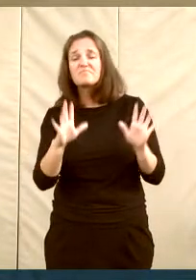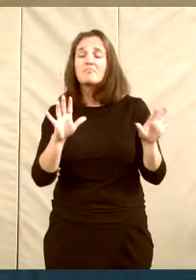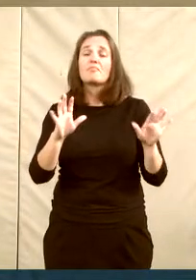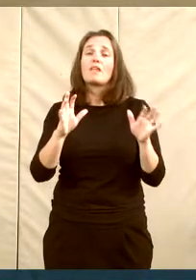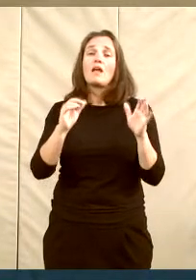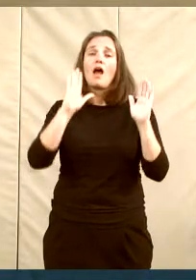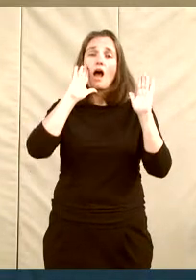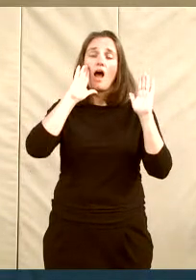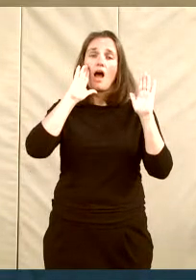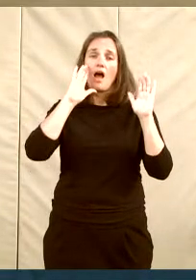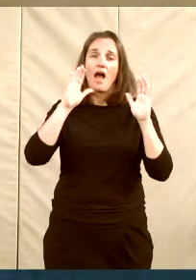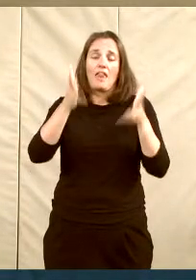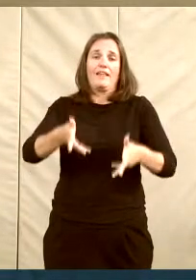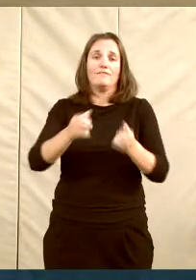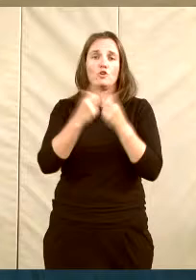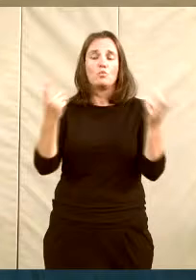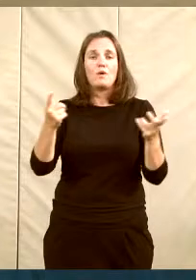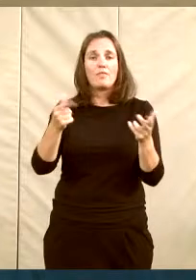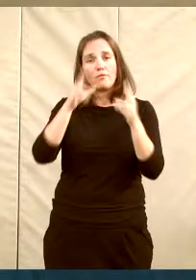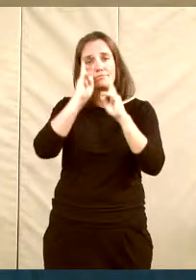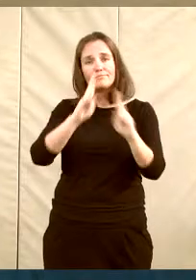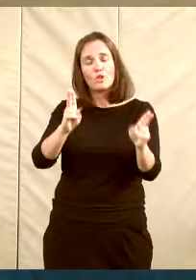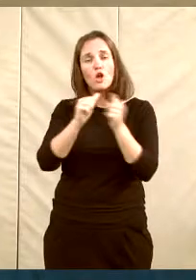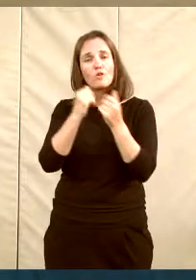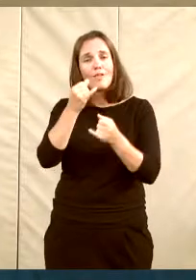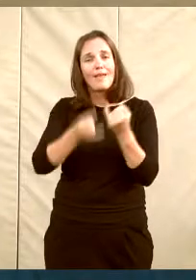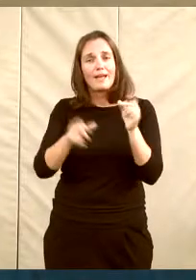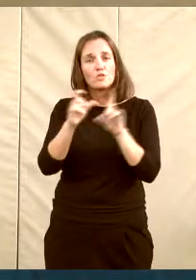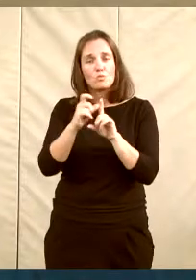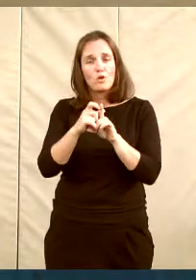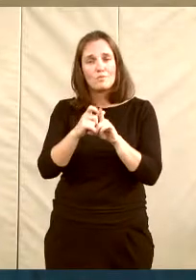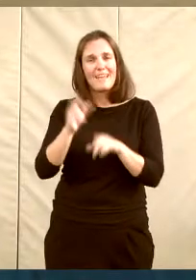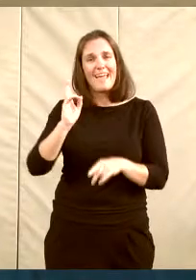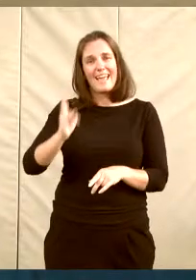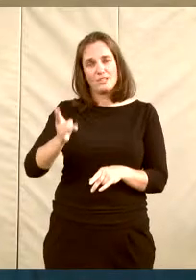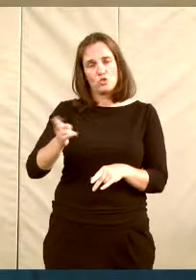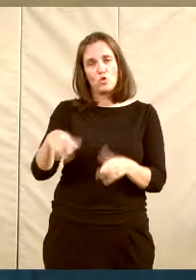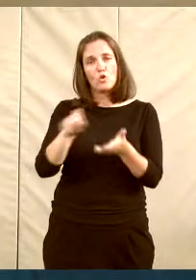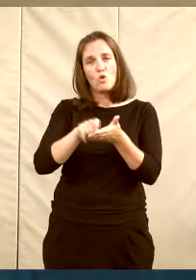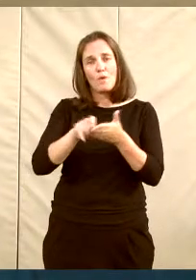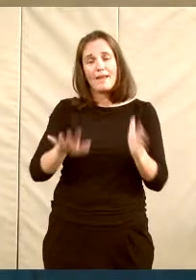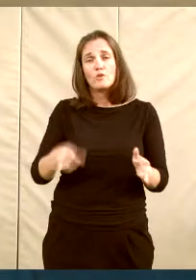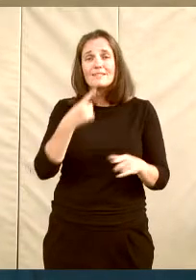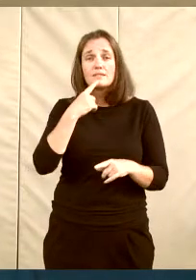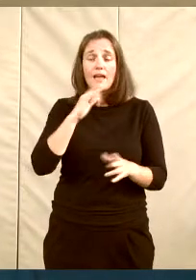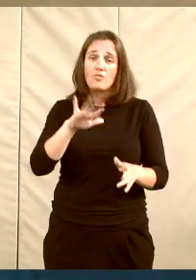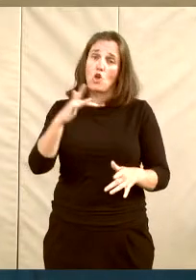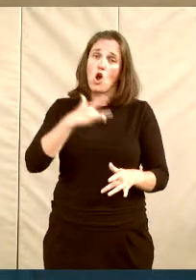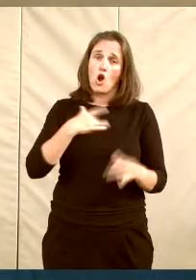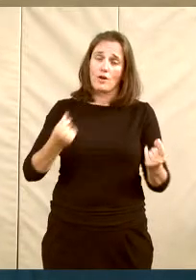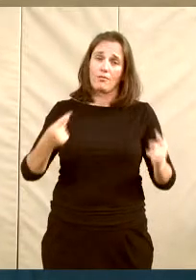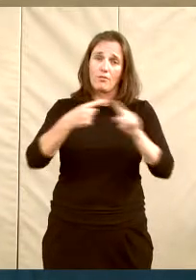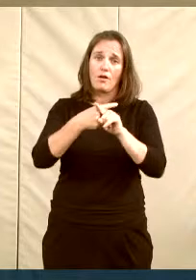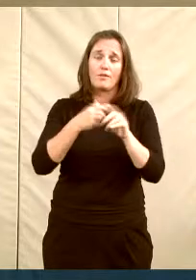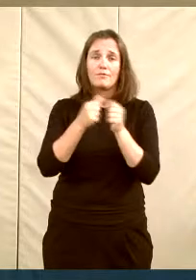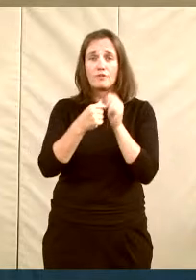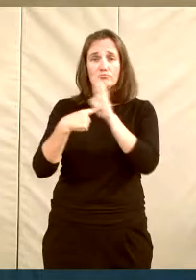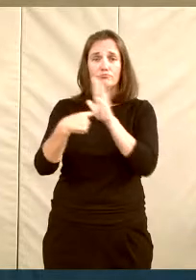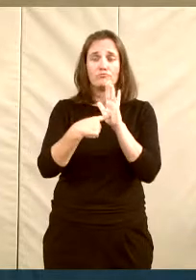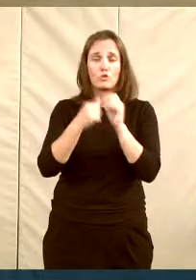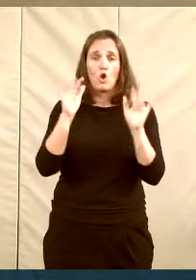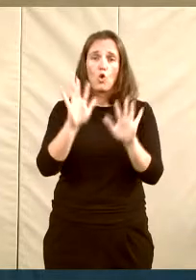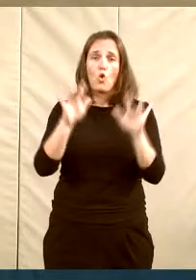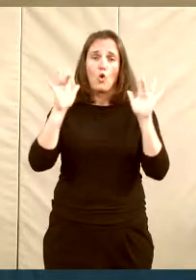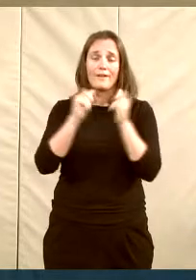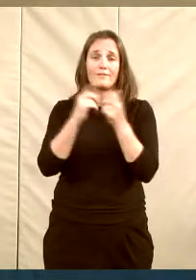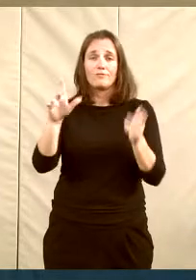and authentic last words. Historical writer Thomas Paine said, "The harder the conflict, the more glorious the triumph." You've